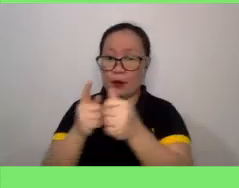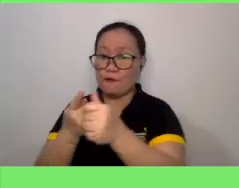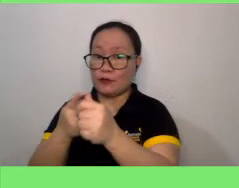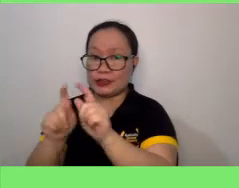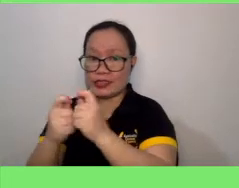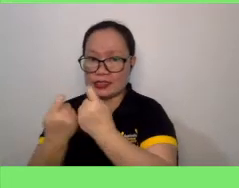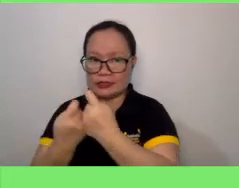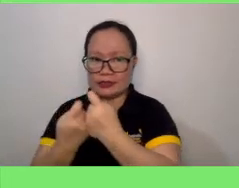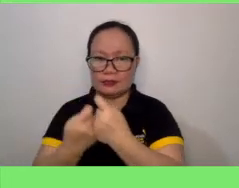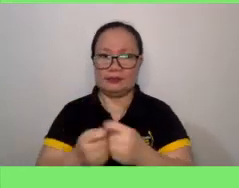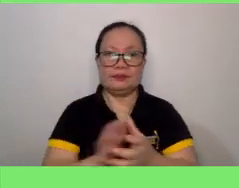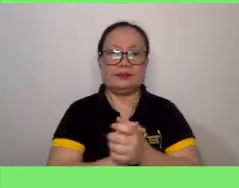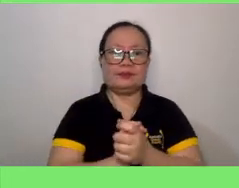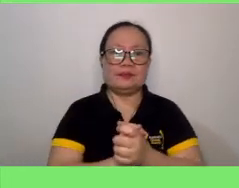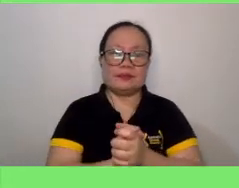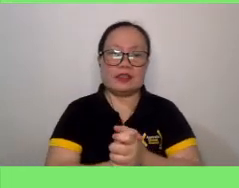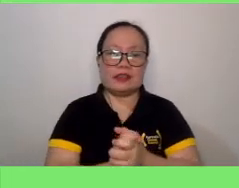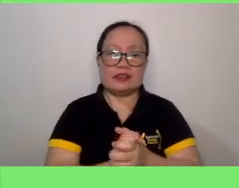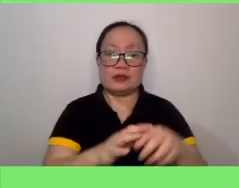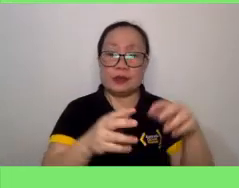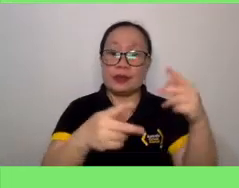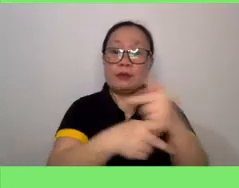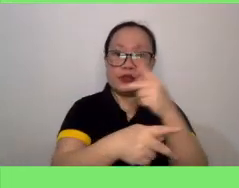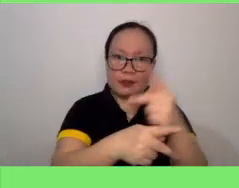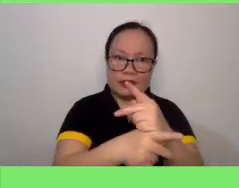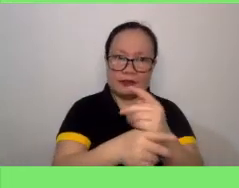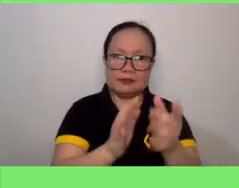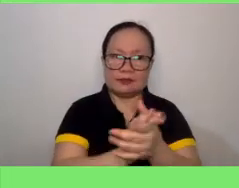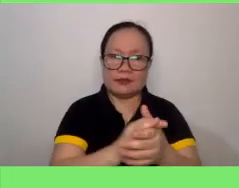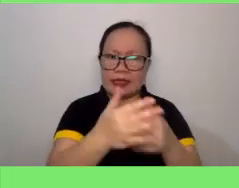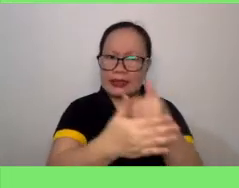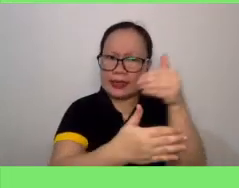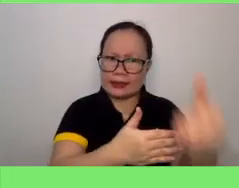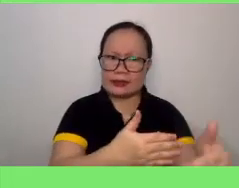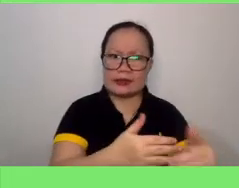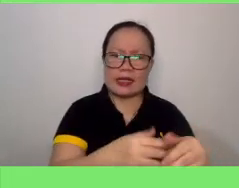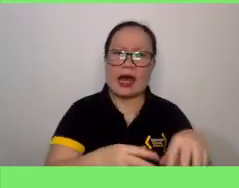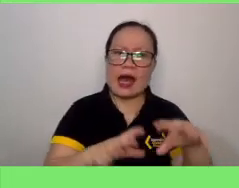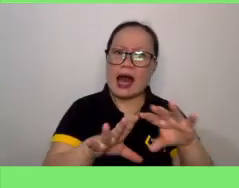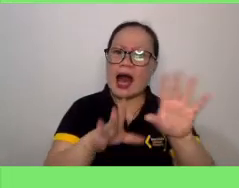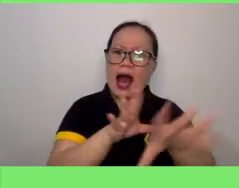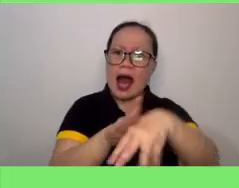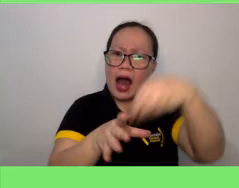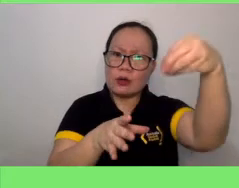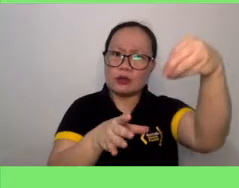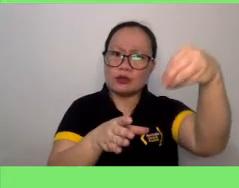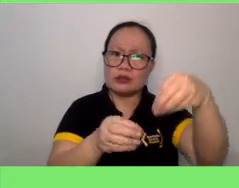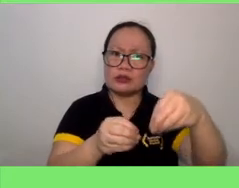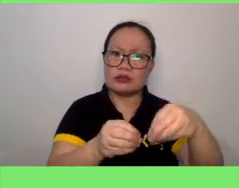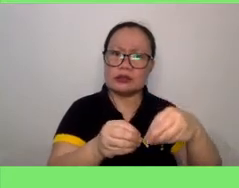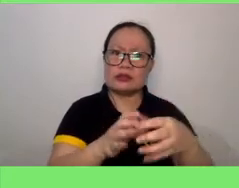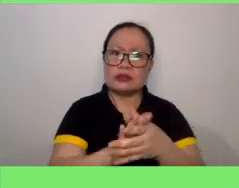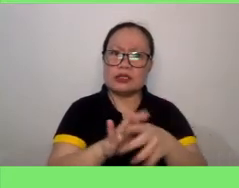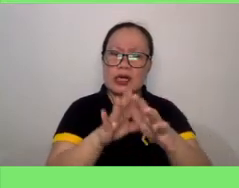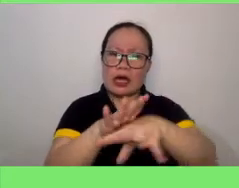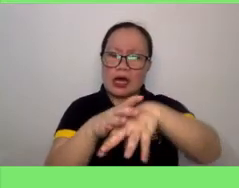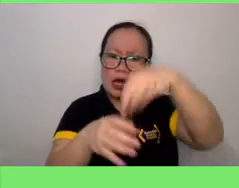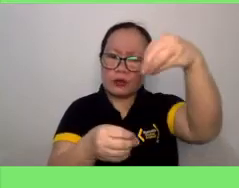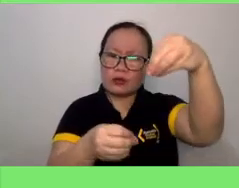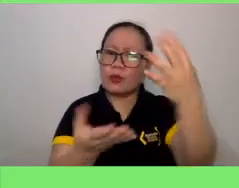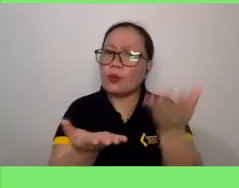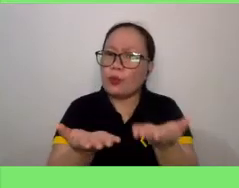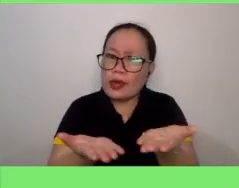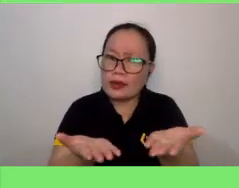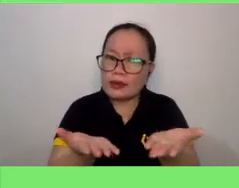So, first term nito, first term nito. Okay? Next, pag sinabing outer term, okay, kung ito yung dalawang